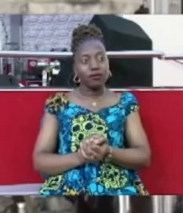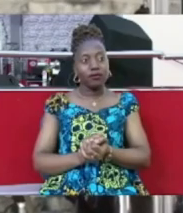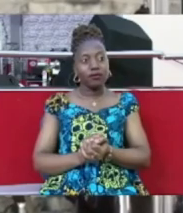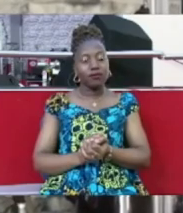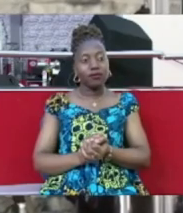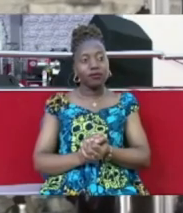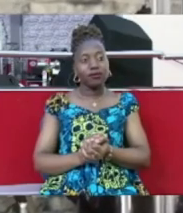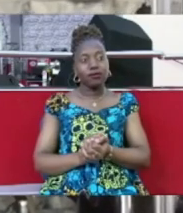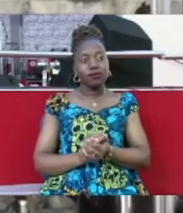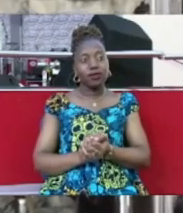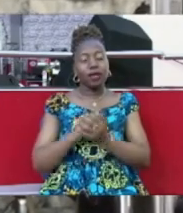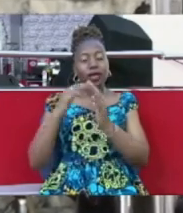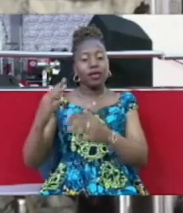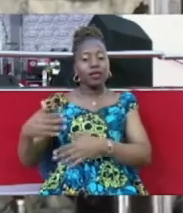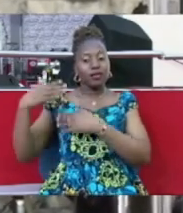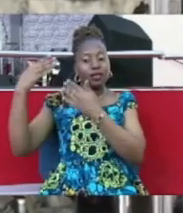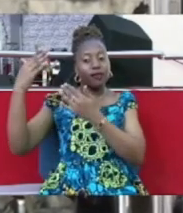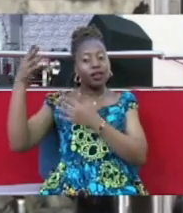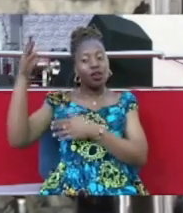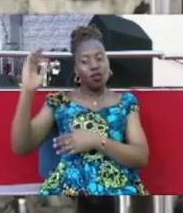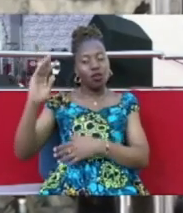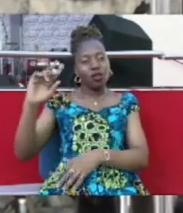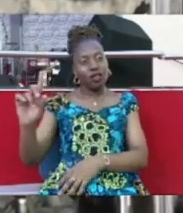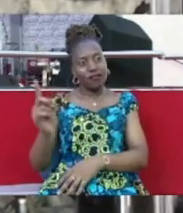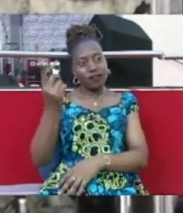It is giving God the first place in our